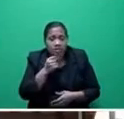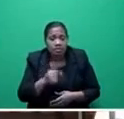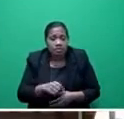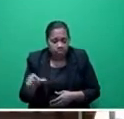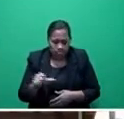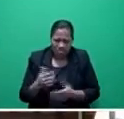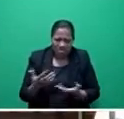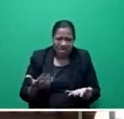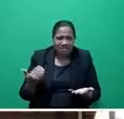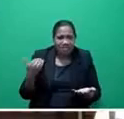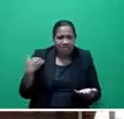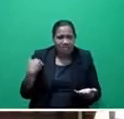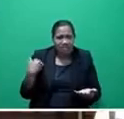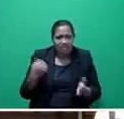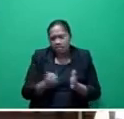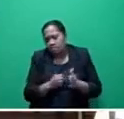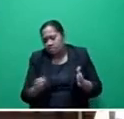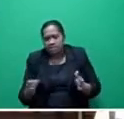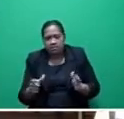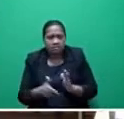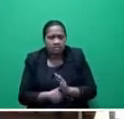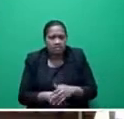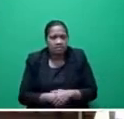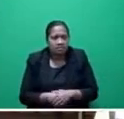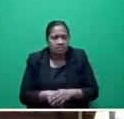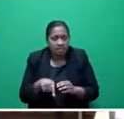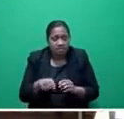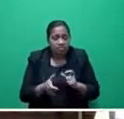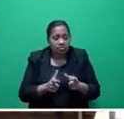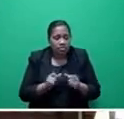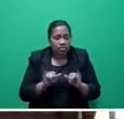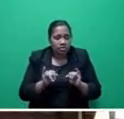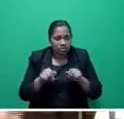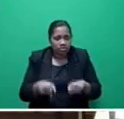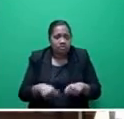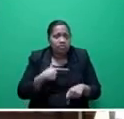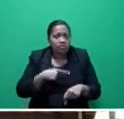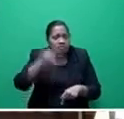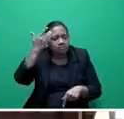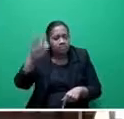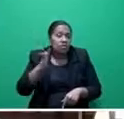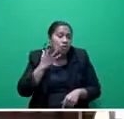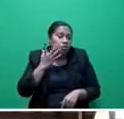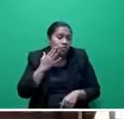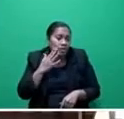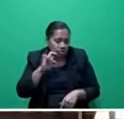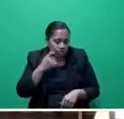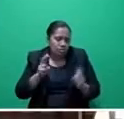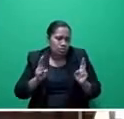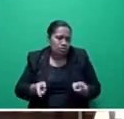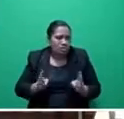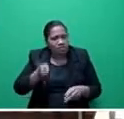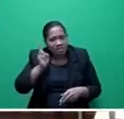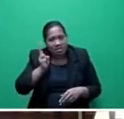been affected and the extended period of relief, which is really the critical issue here, because we do not know when things will normalize or go back to some